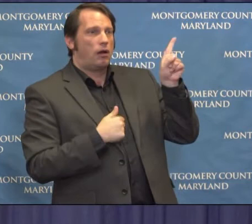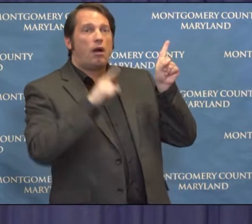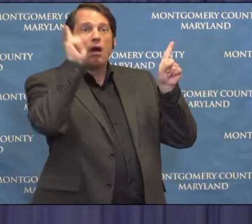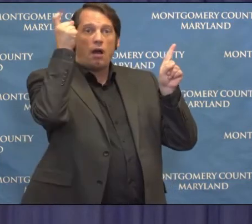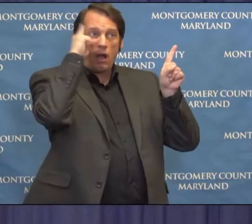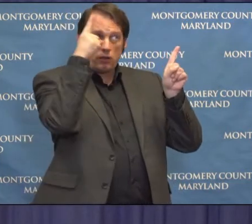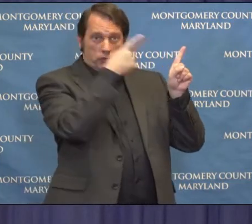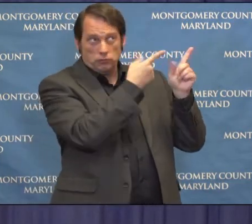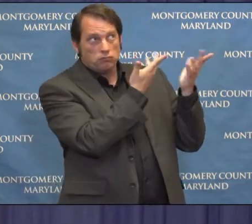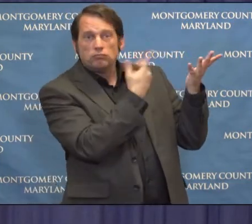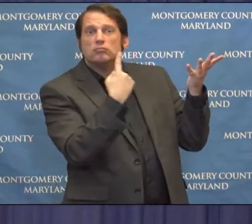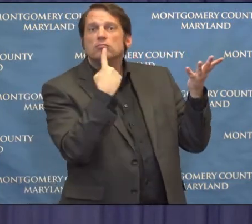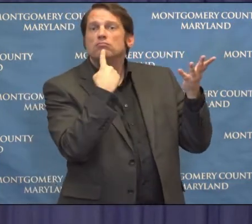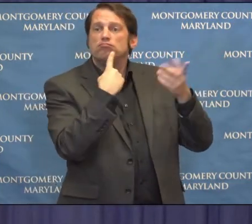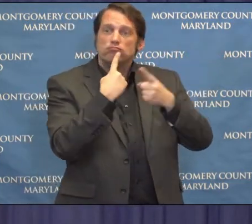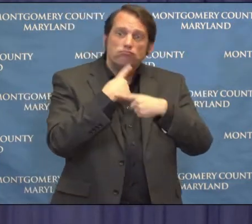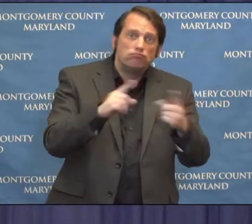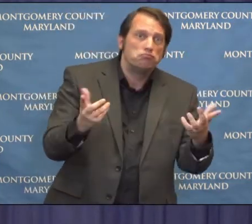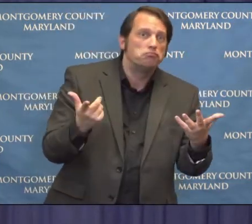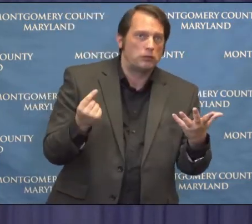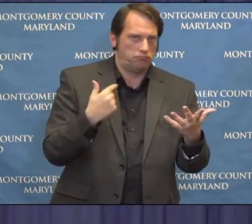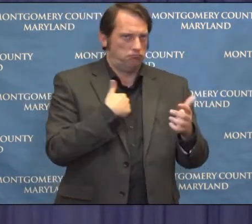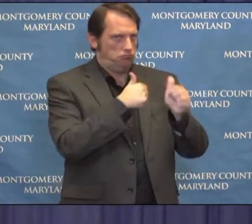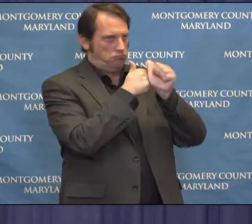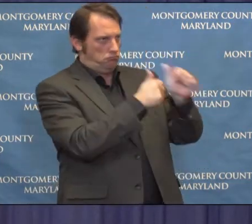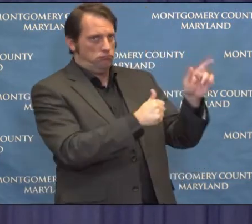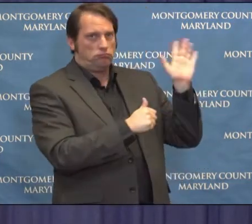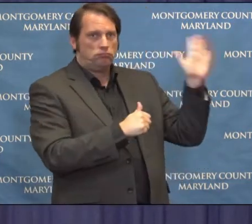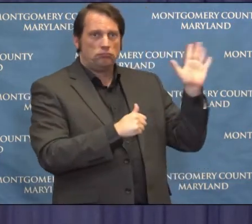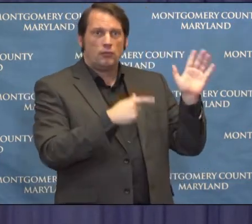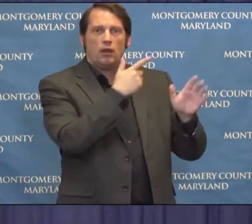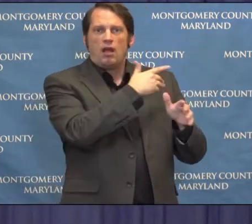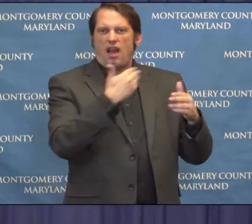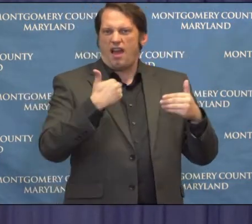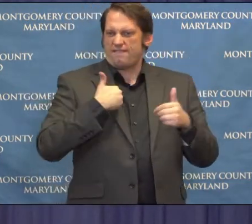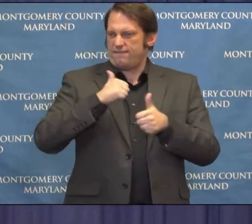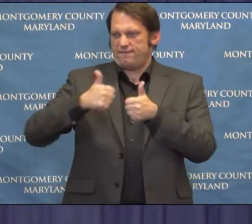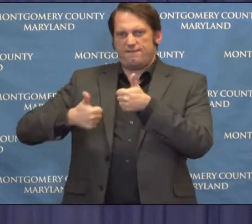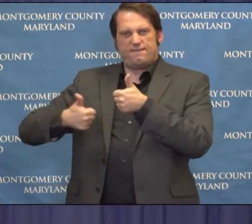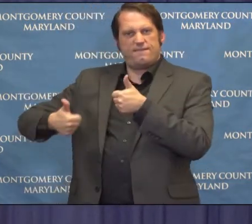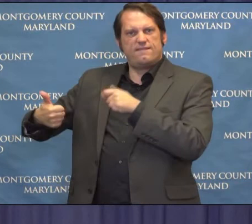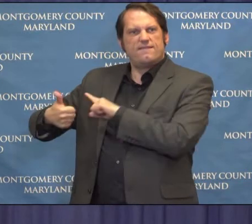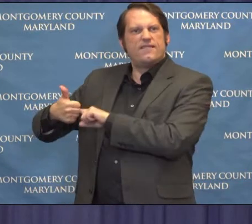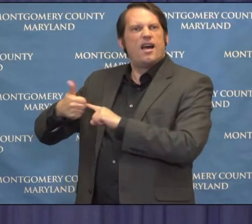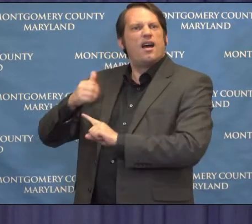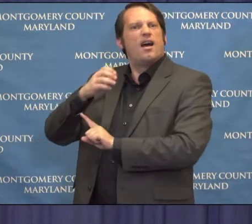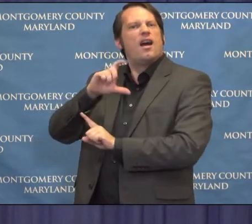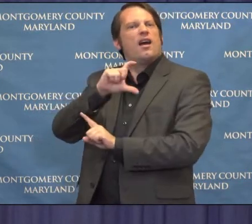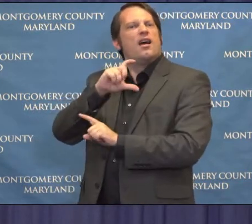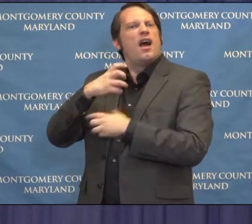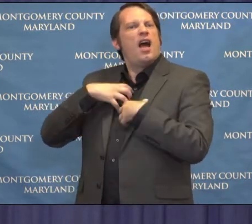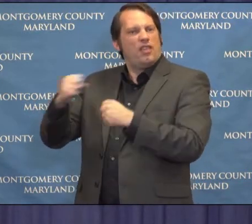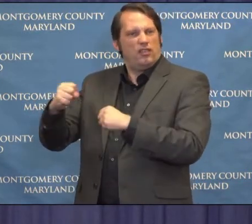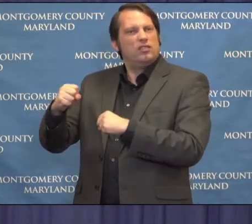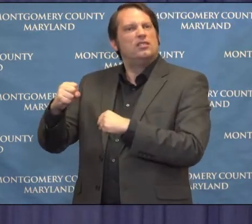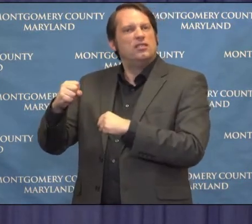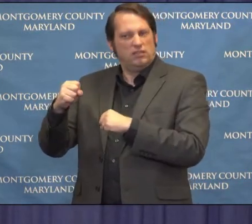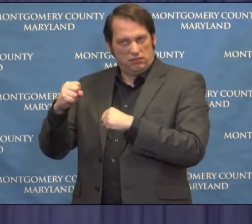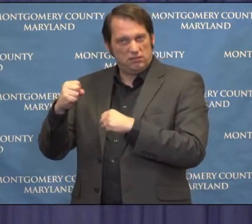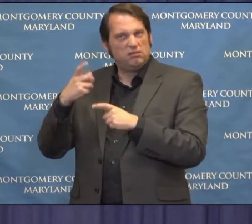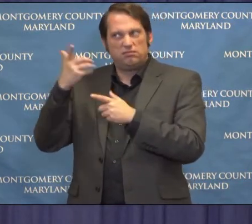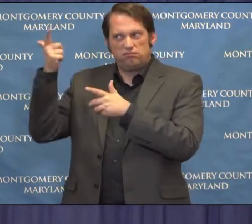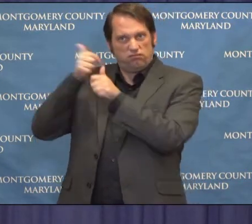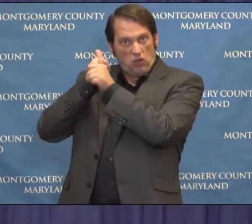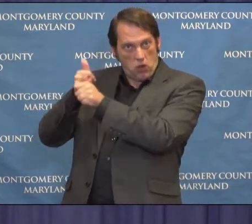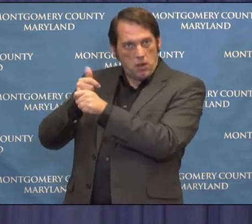I know his health officers are working with Dr. Gales. We have an ongoing relationship and we'll develop the best